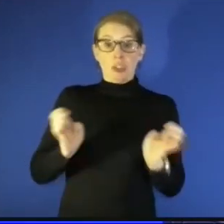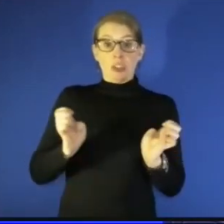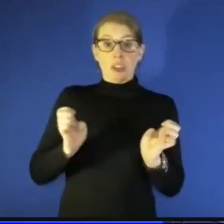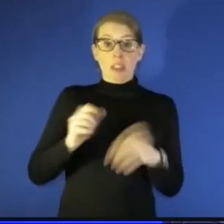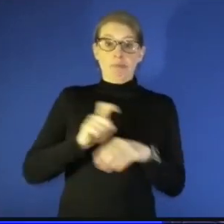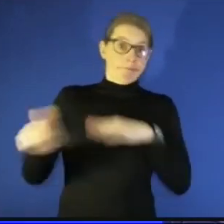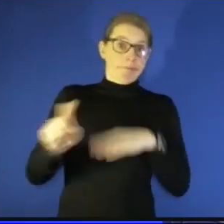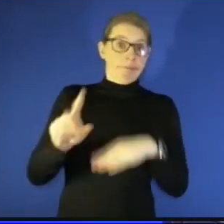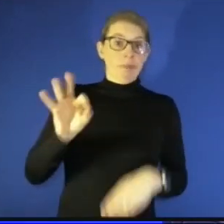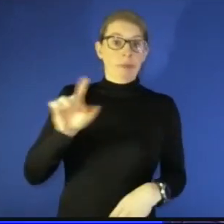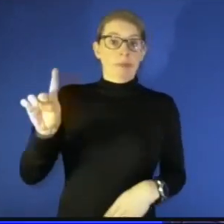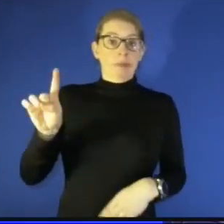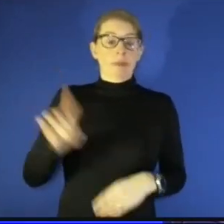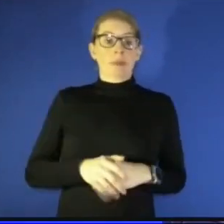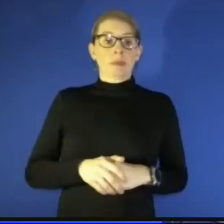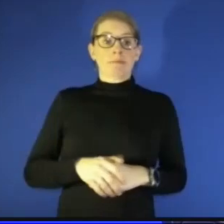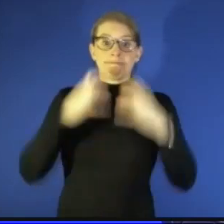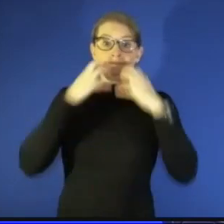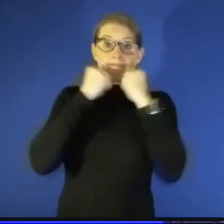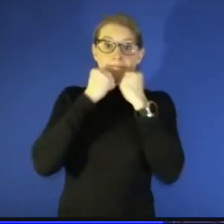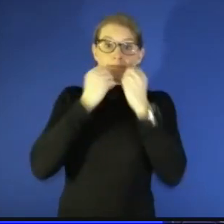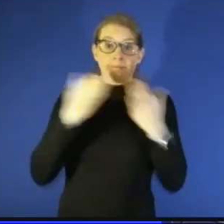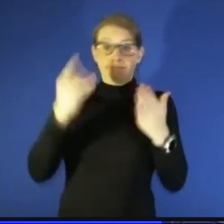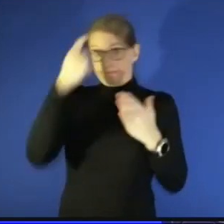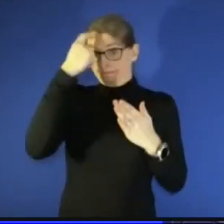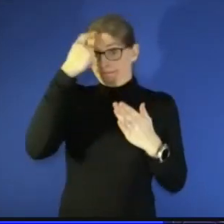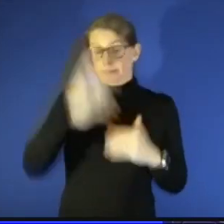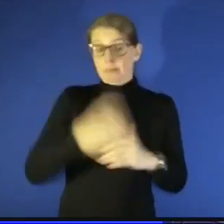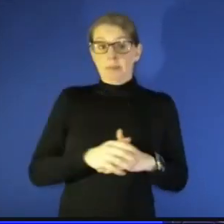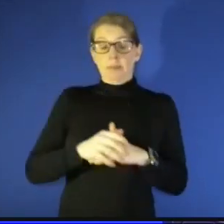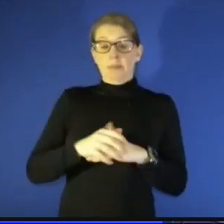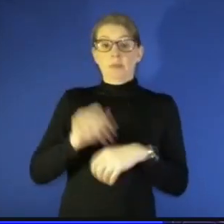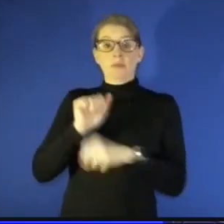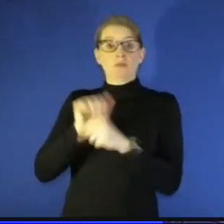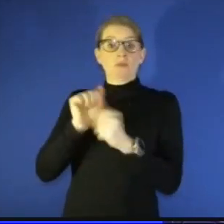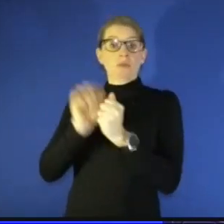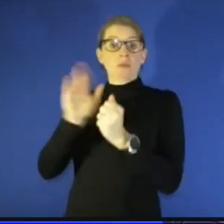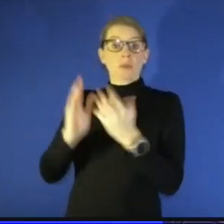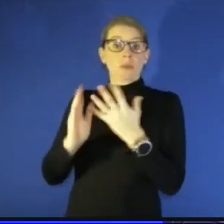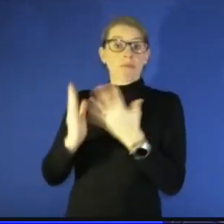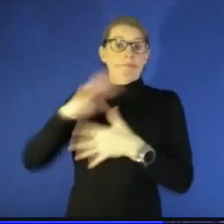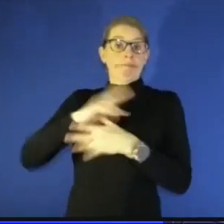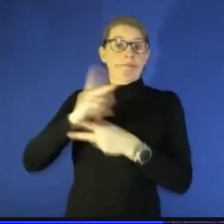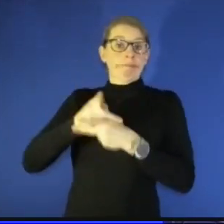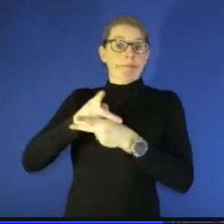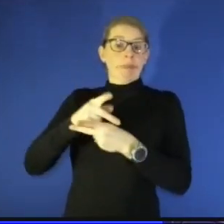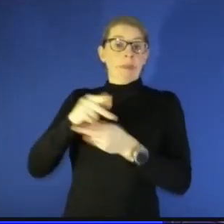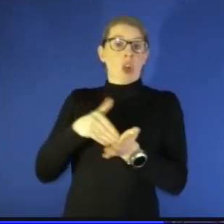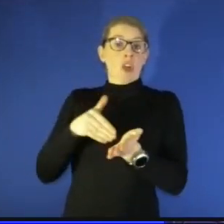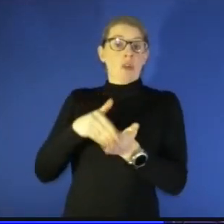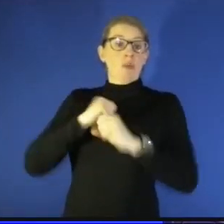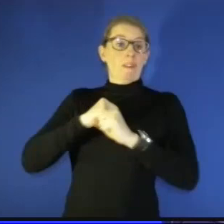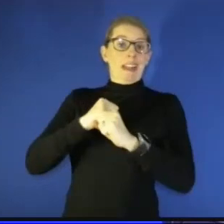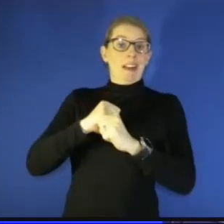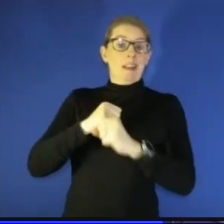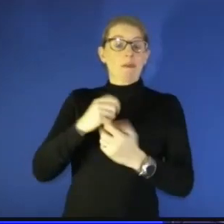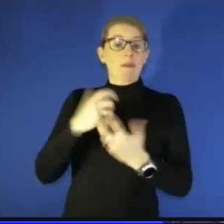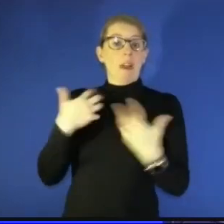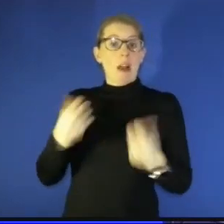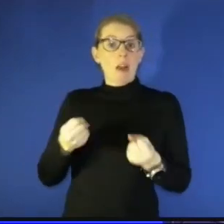Work with your primary care doctor, work on your preventative health, and try to eat right,